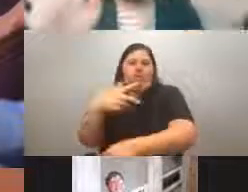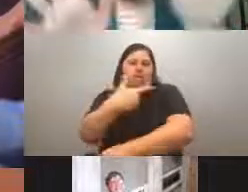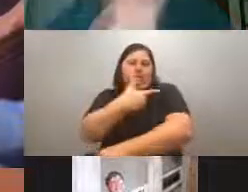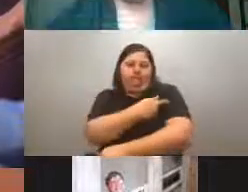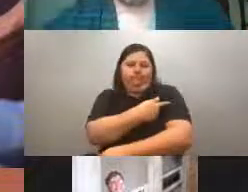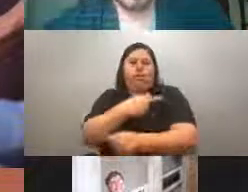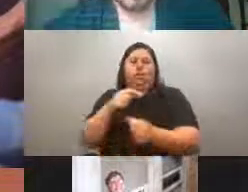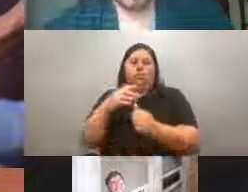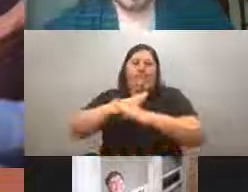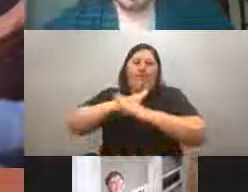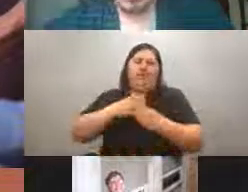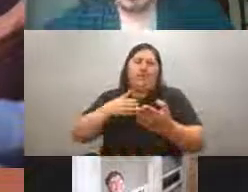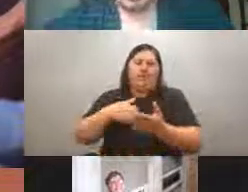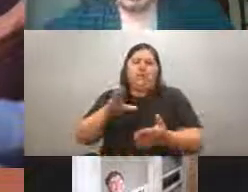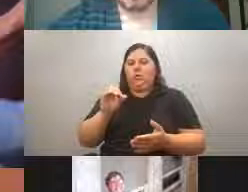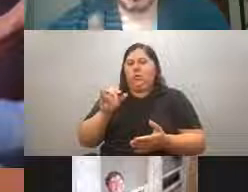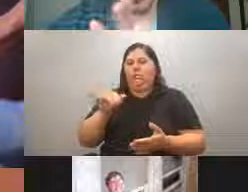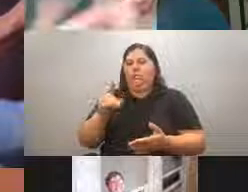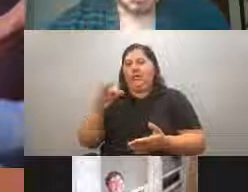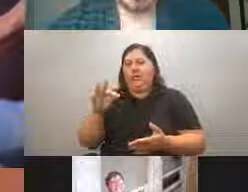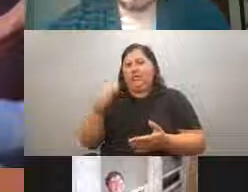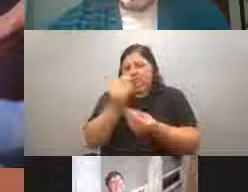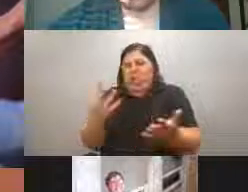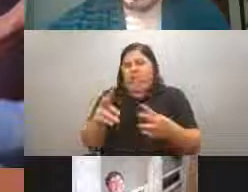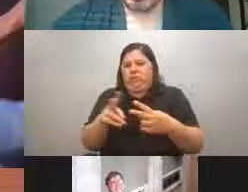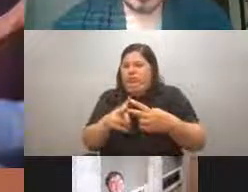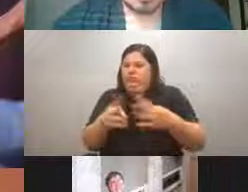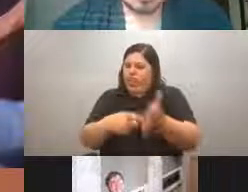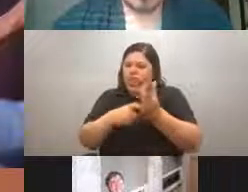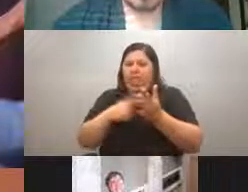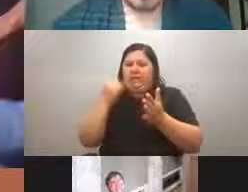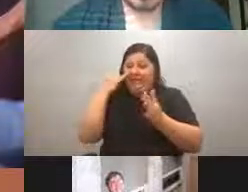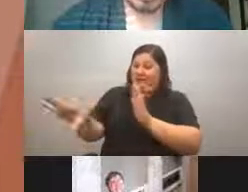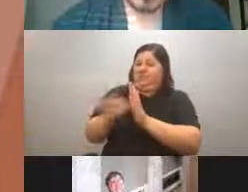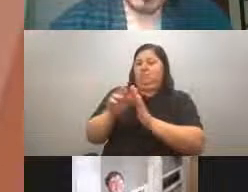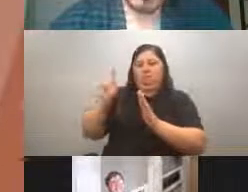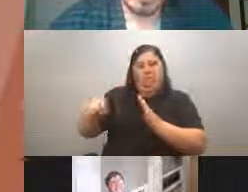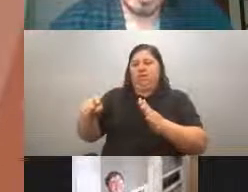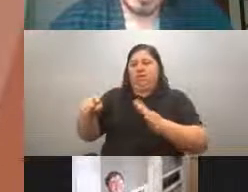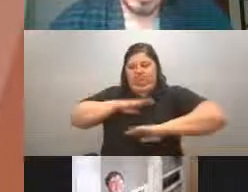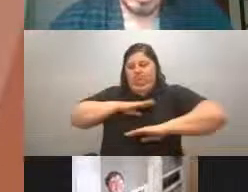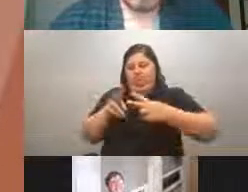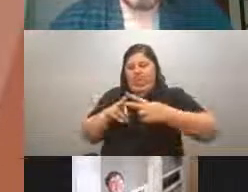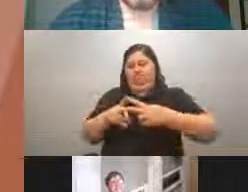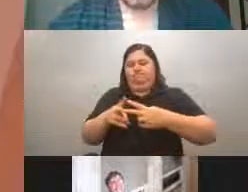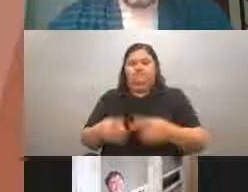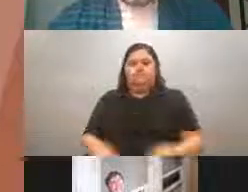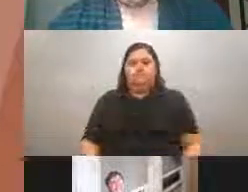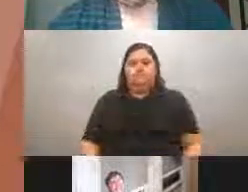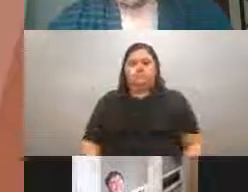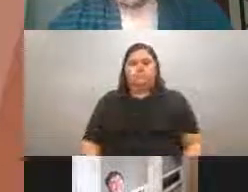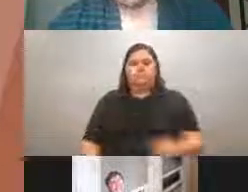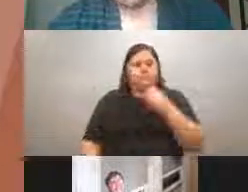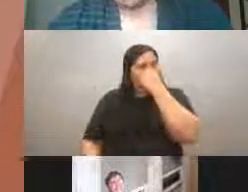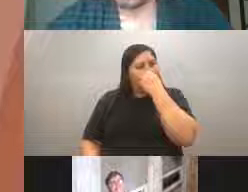just know that those are part of also the requirements for any selected artist or artist team.